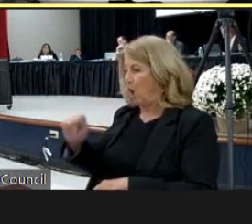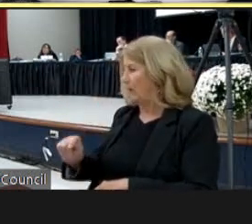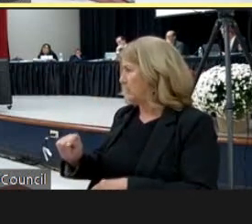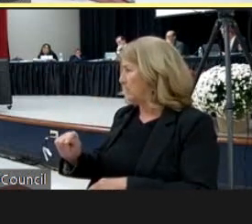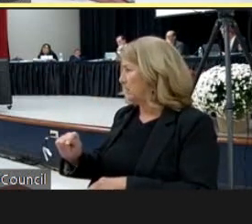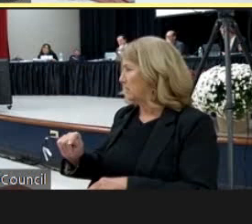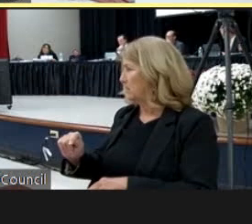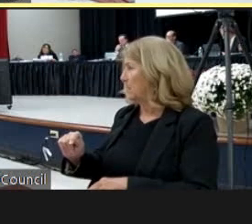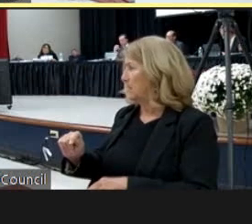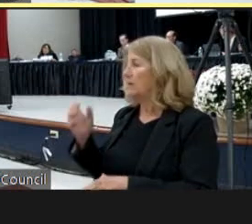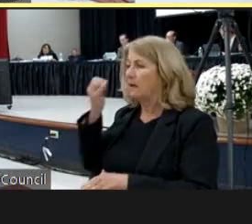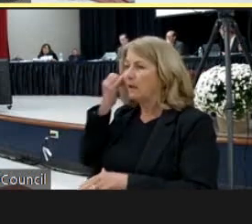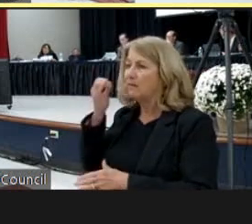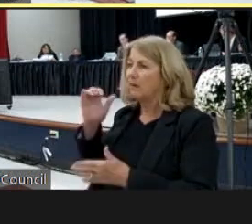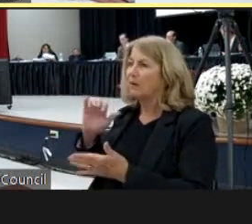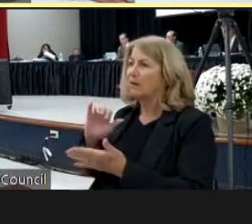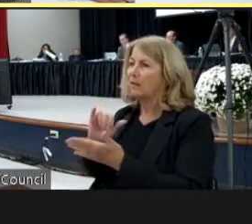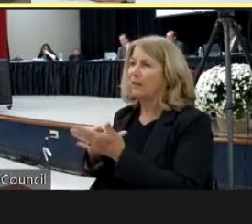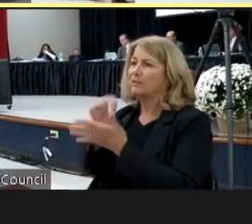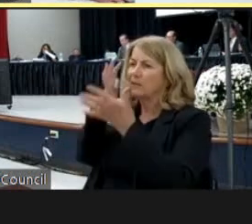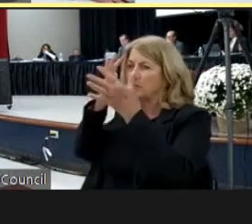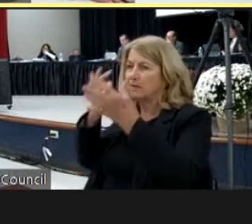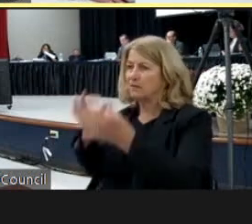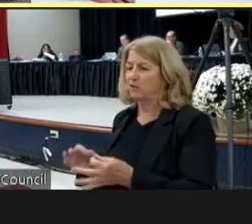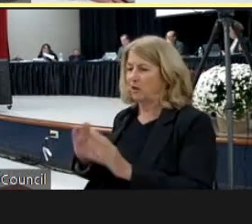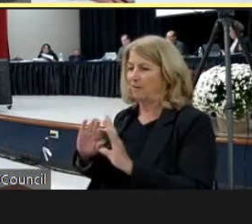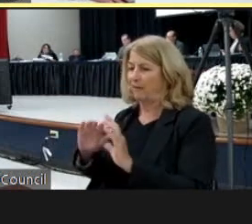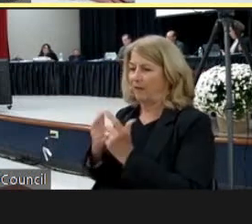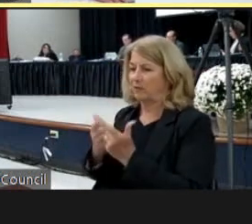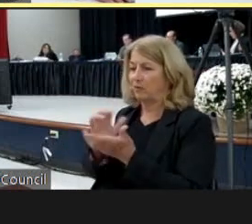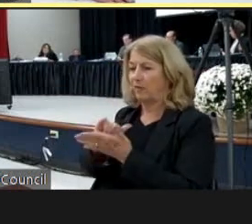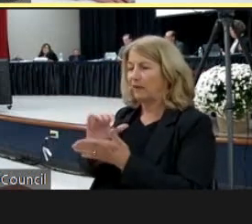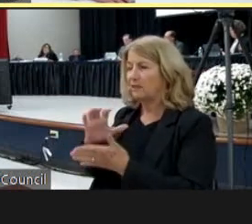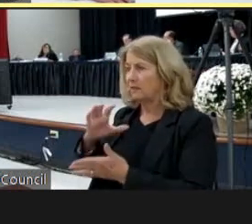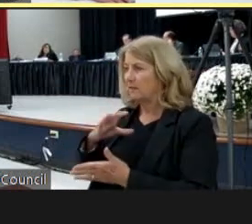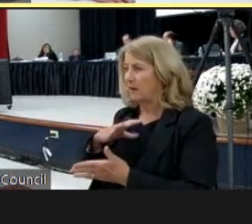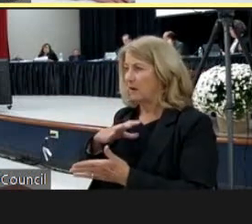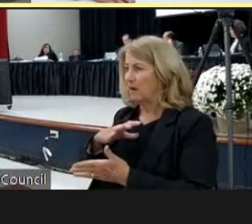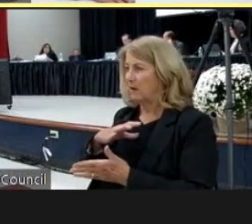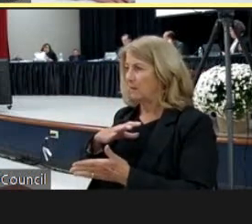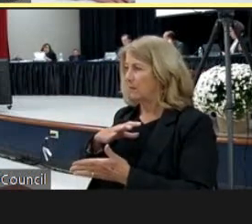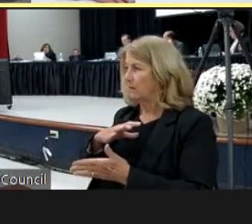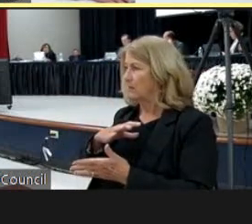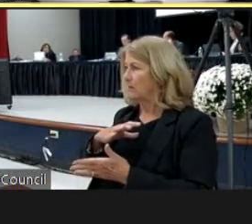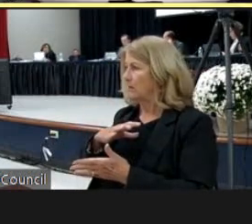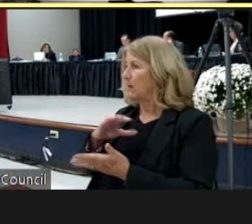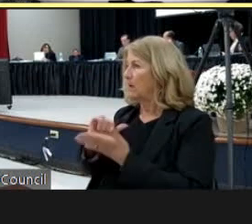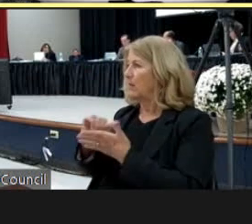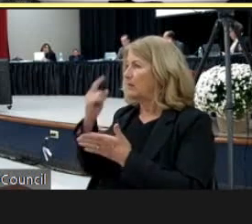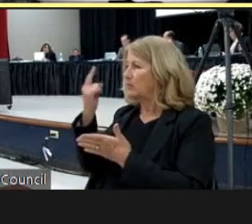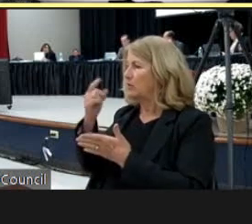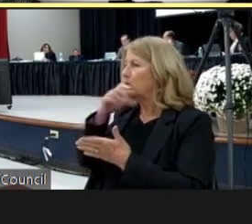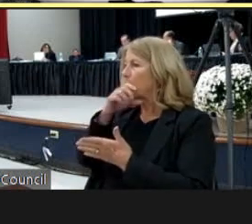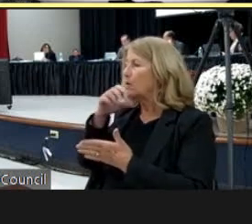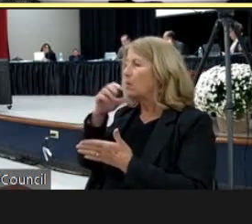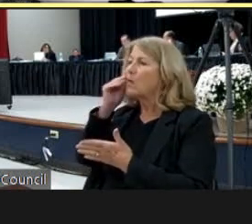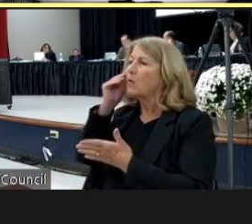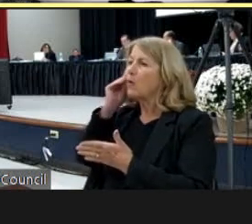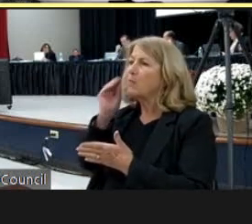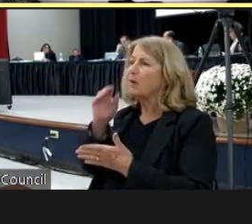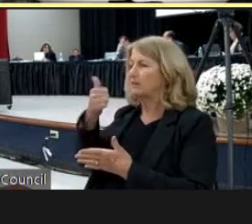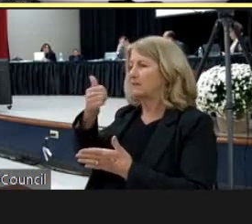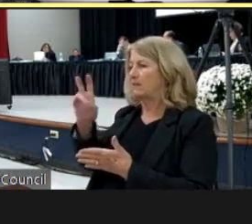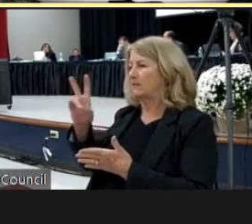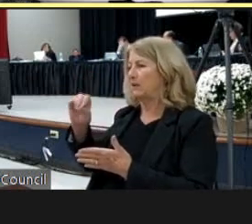if that's the decision of council, that's fine. And it's just a home on 1701. It's just a home. It's a vacant lot